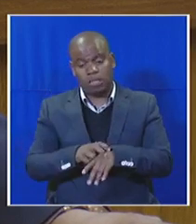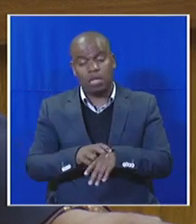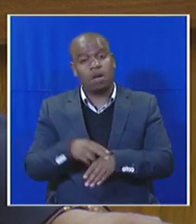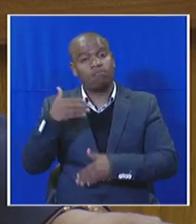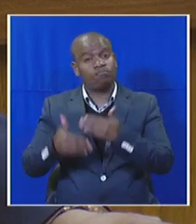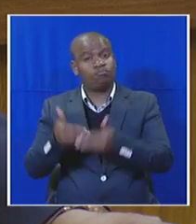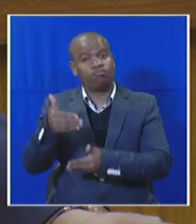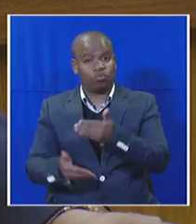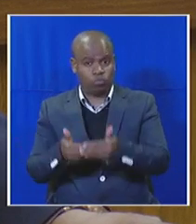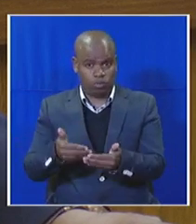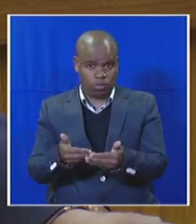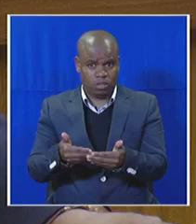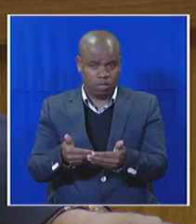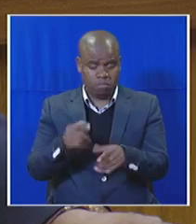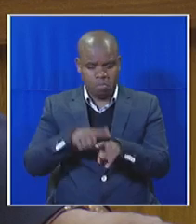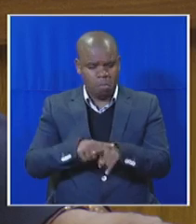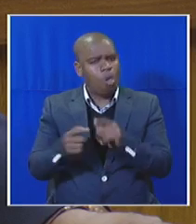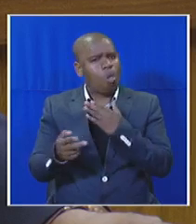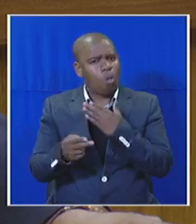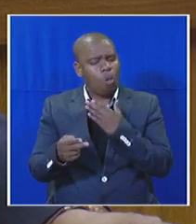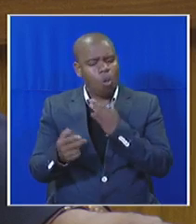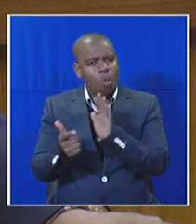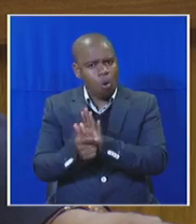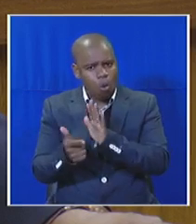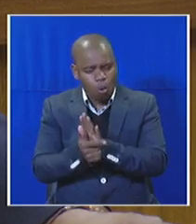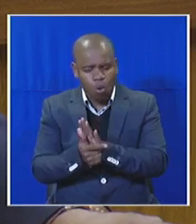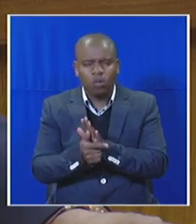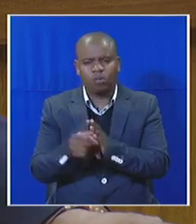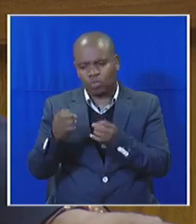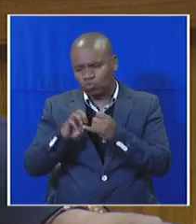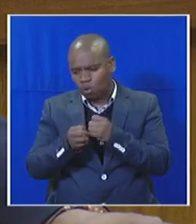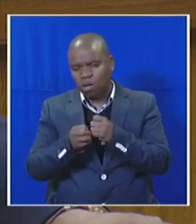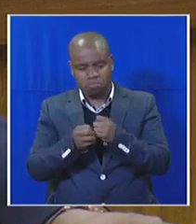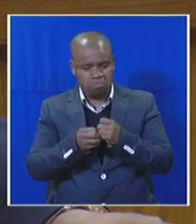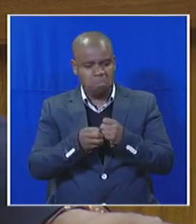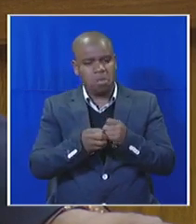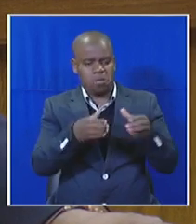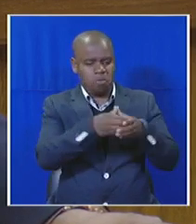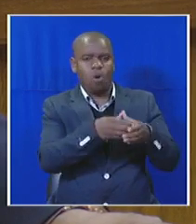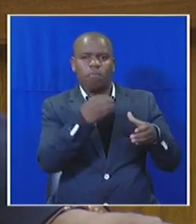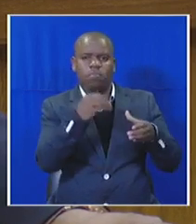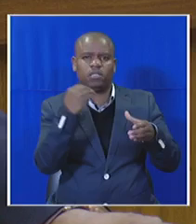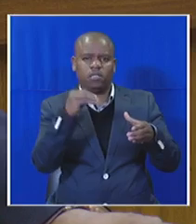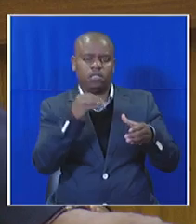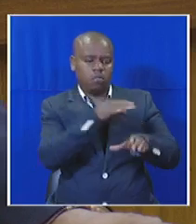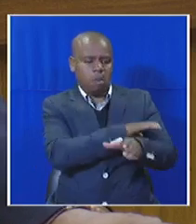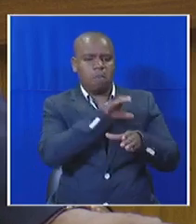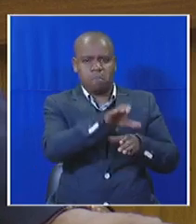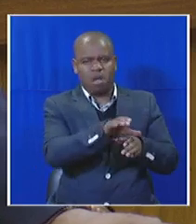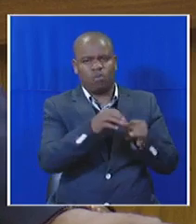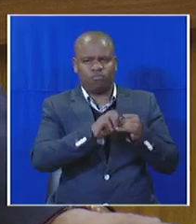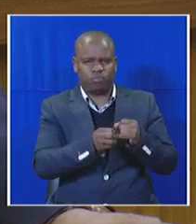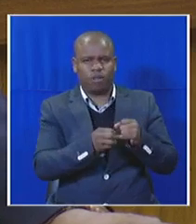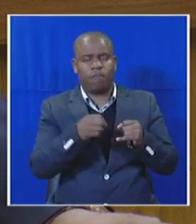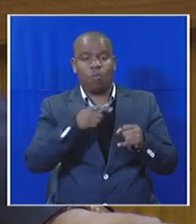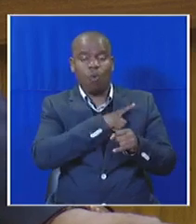processes and laws to try to empower the small business because there was no